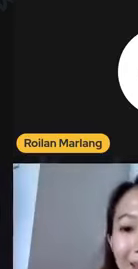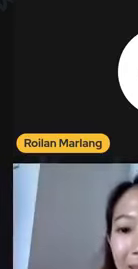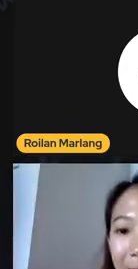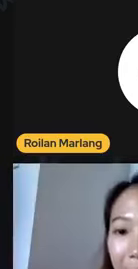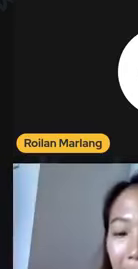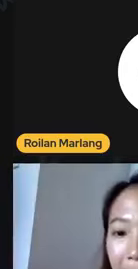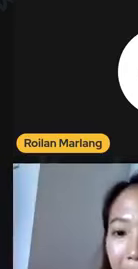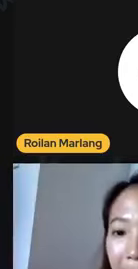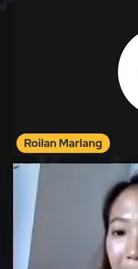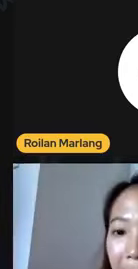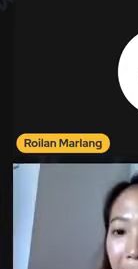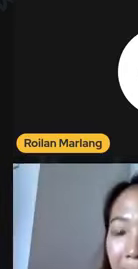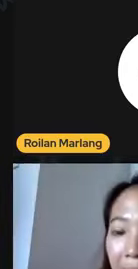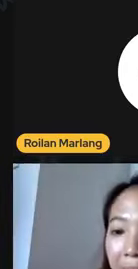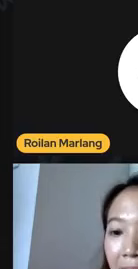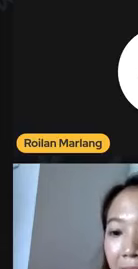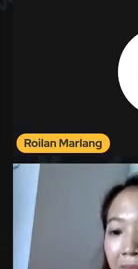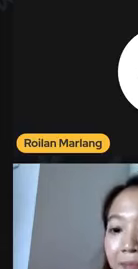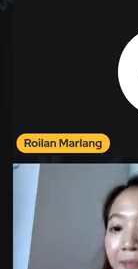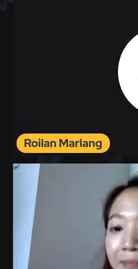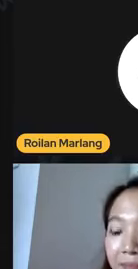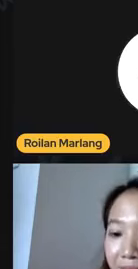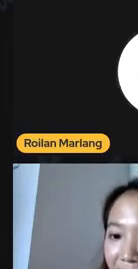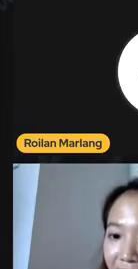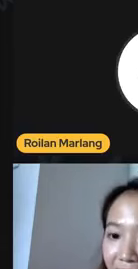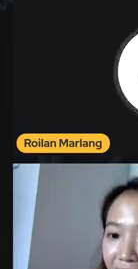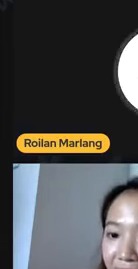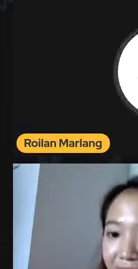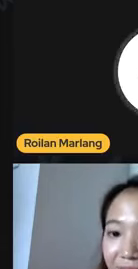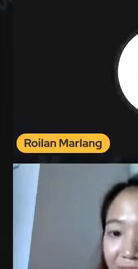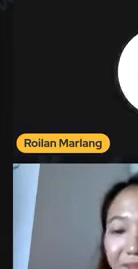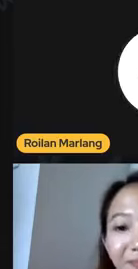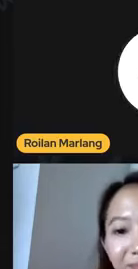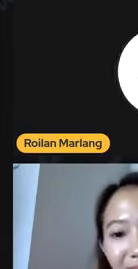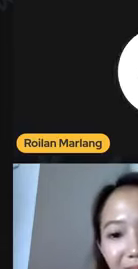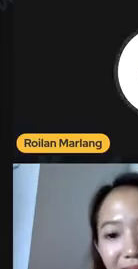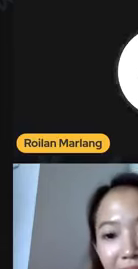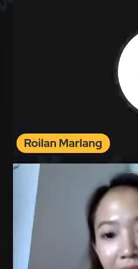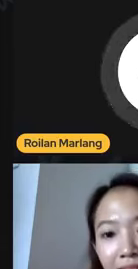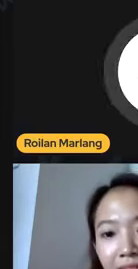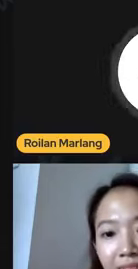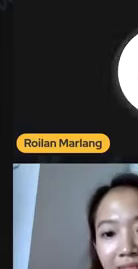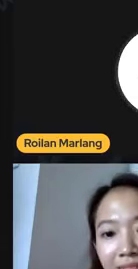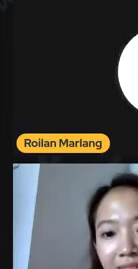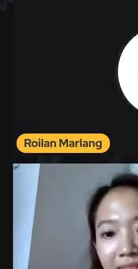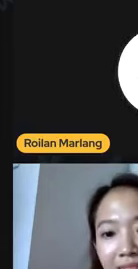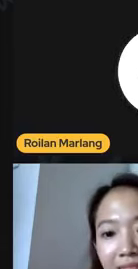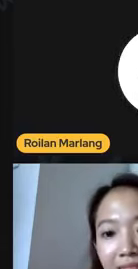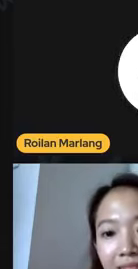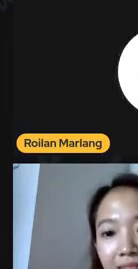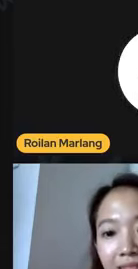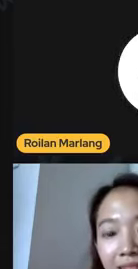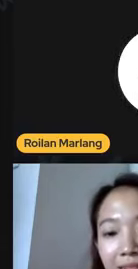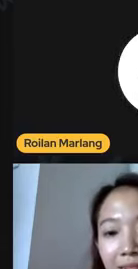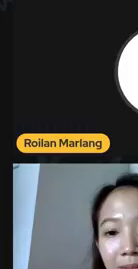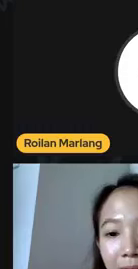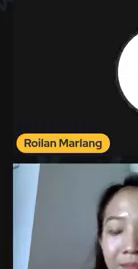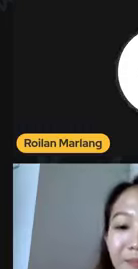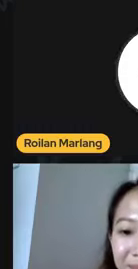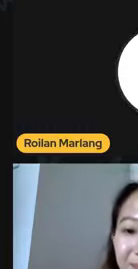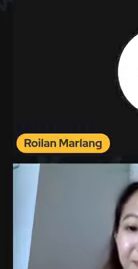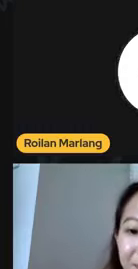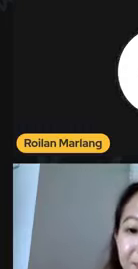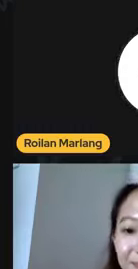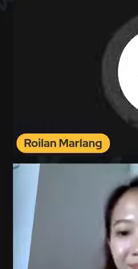Like what Steph said a while ago, if you guys want to look at your merchandise, you can just go back to the Hands in Inclusion